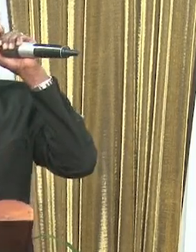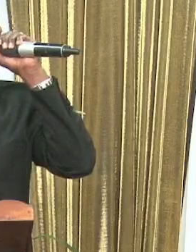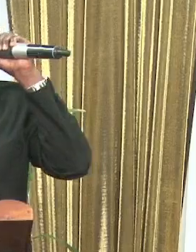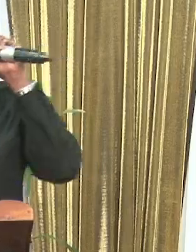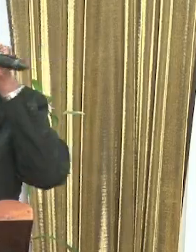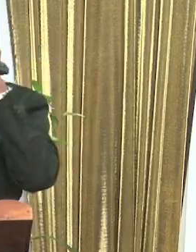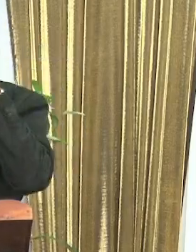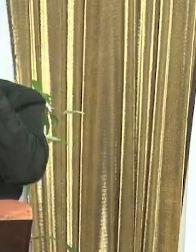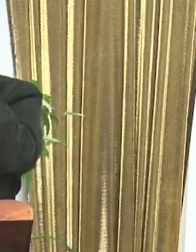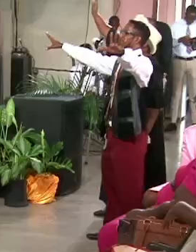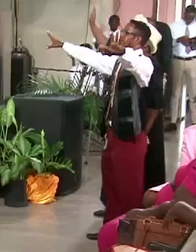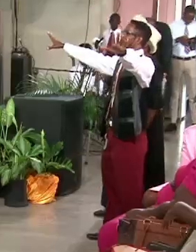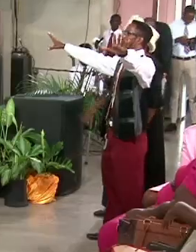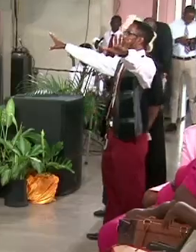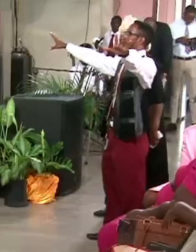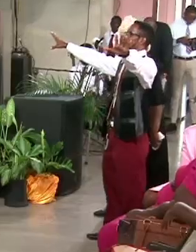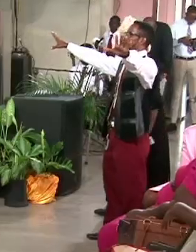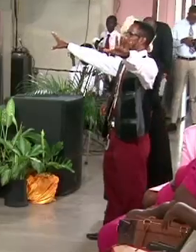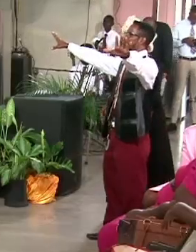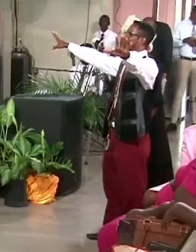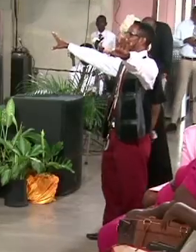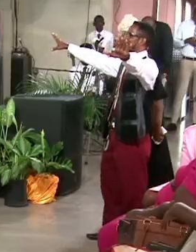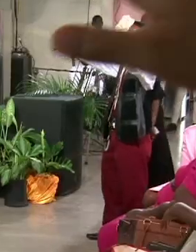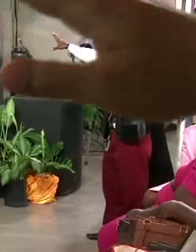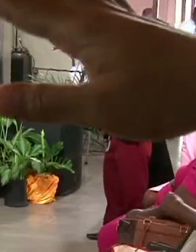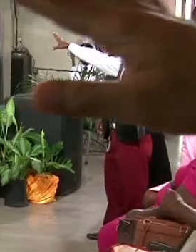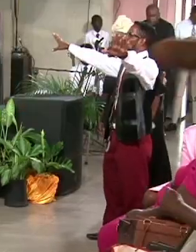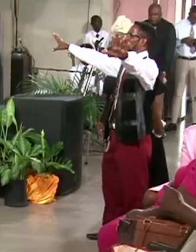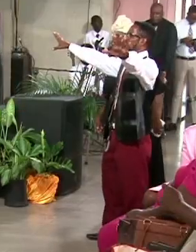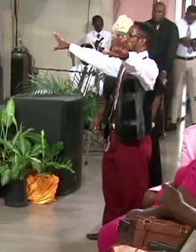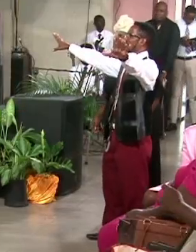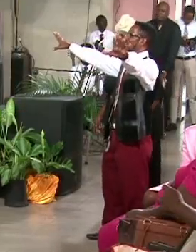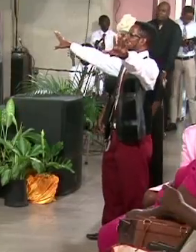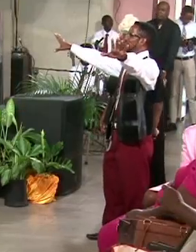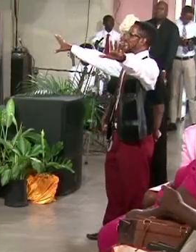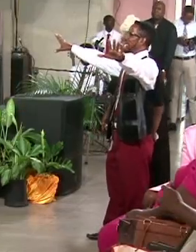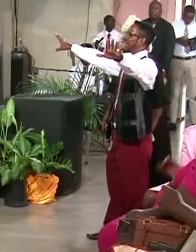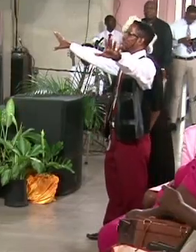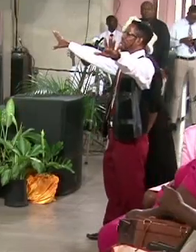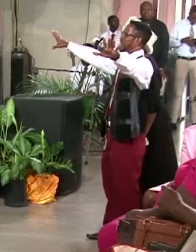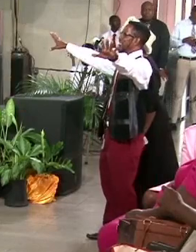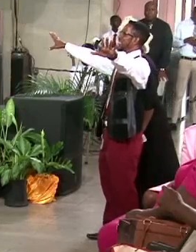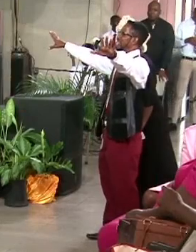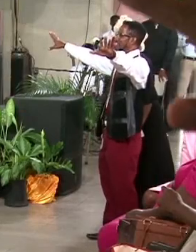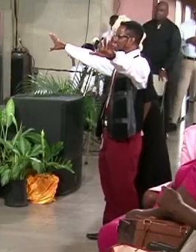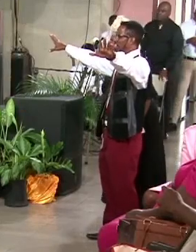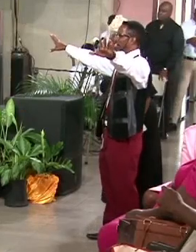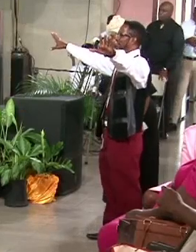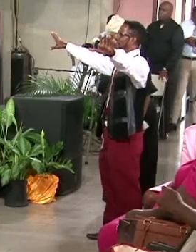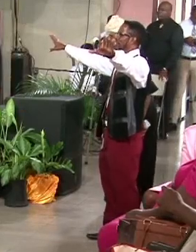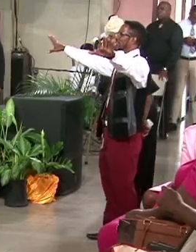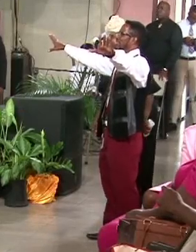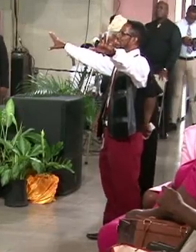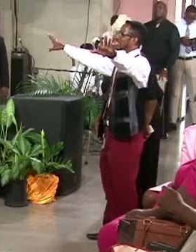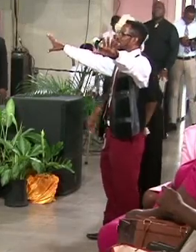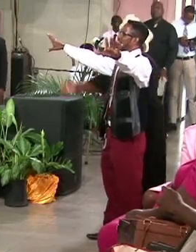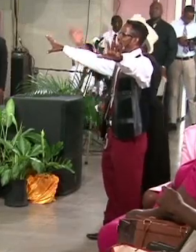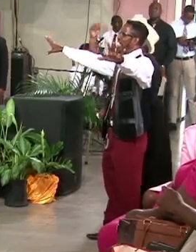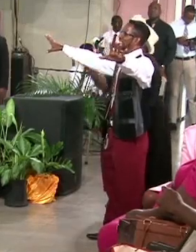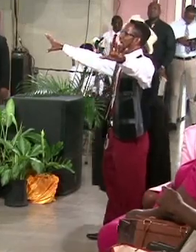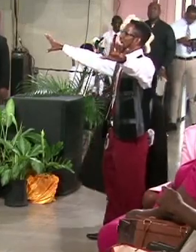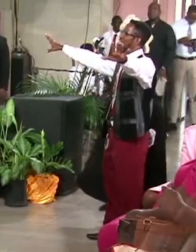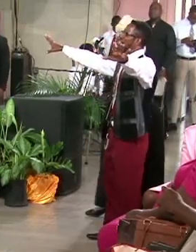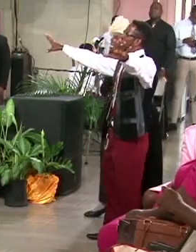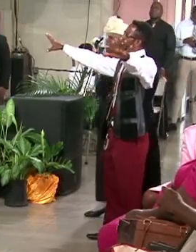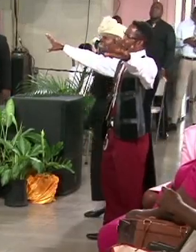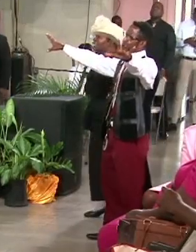blood of Jesus. When you come under attack of the enemy, the Bible said the spirit of God will lift a